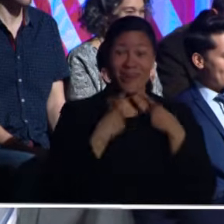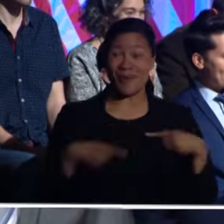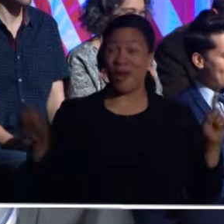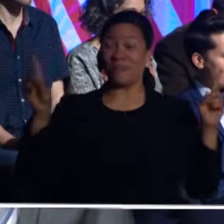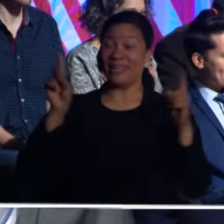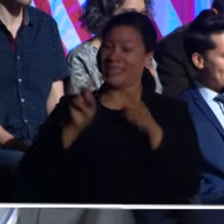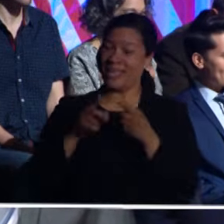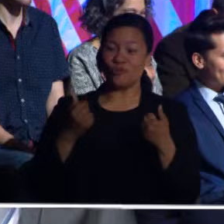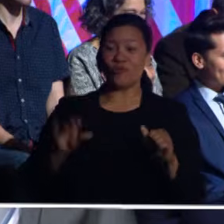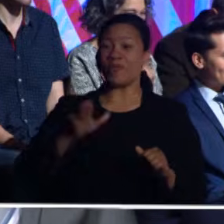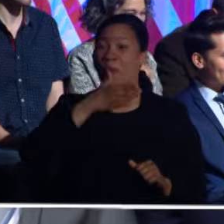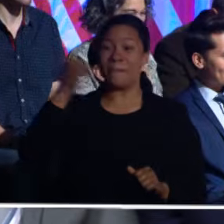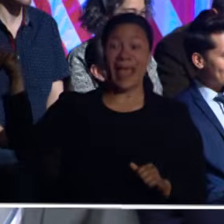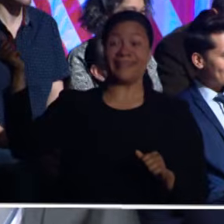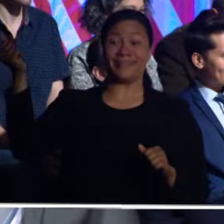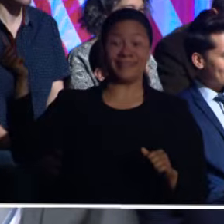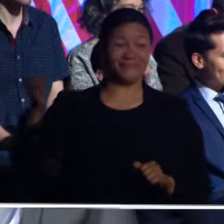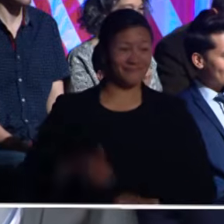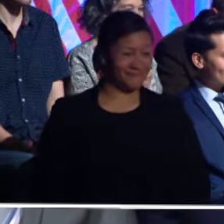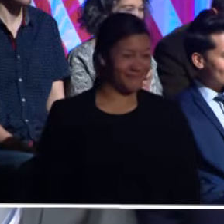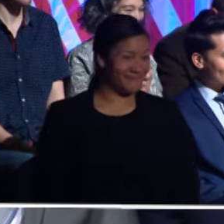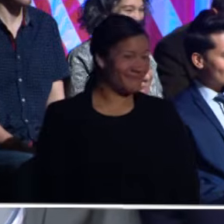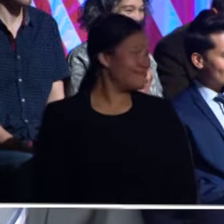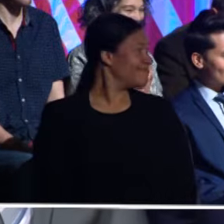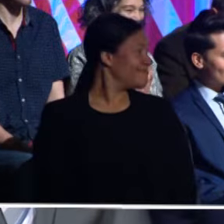your best foot forward.